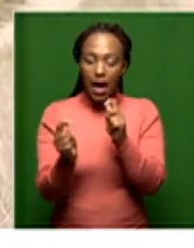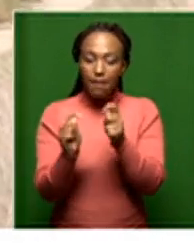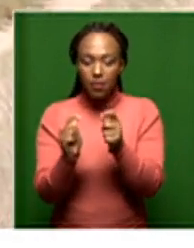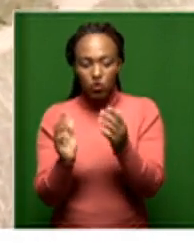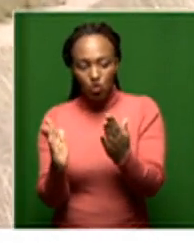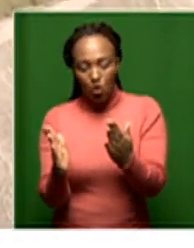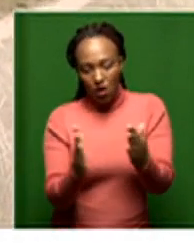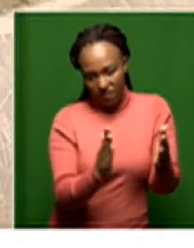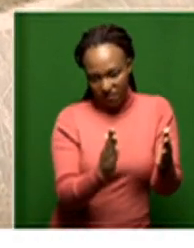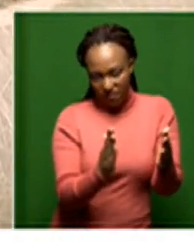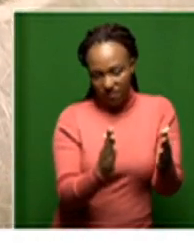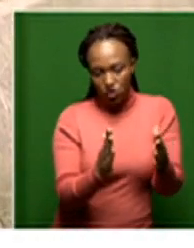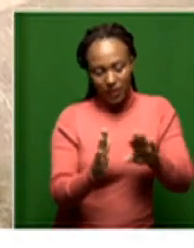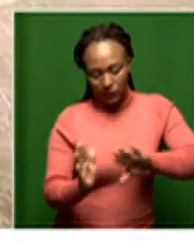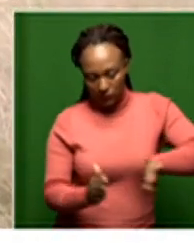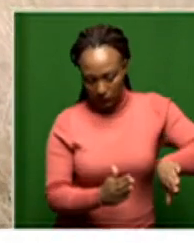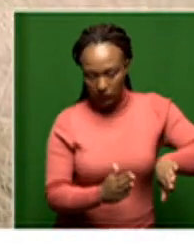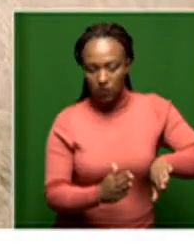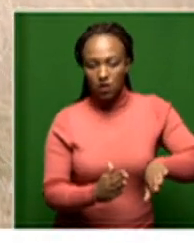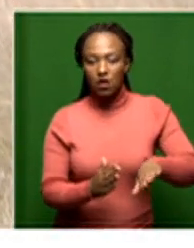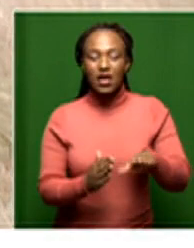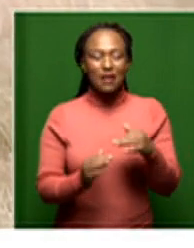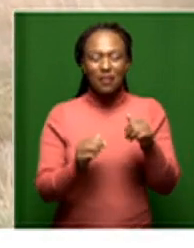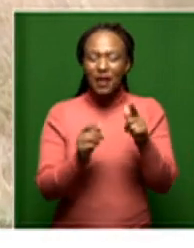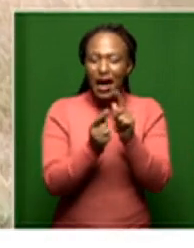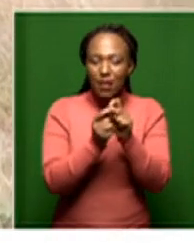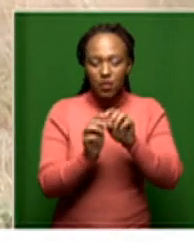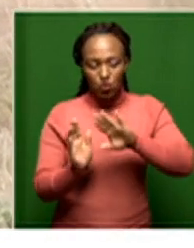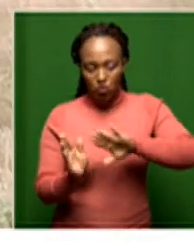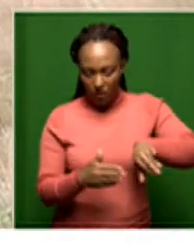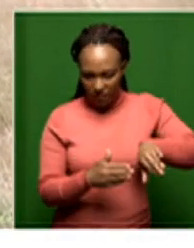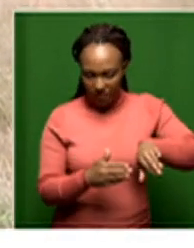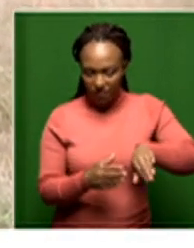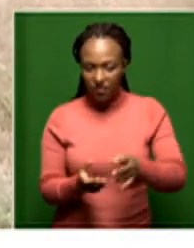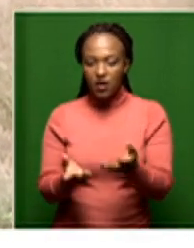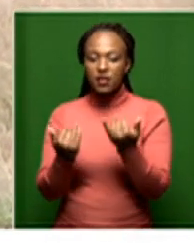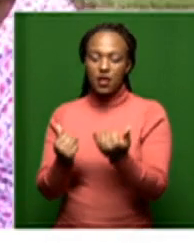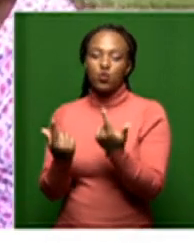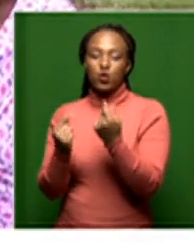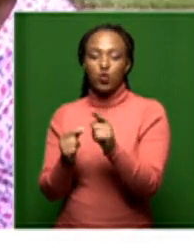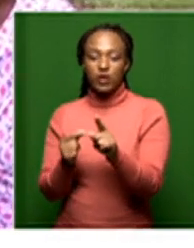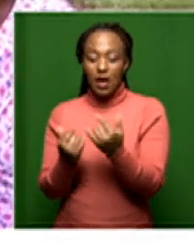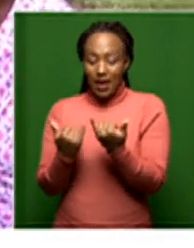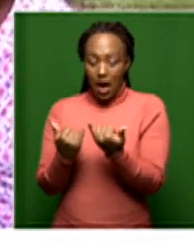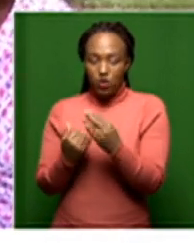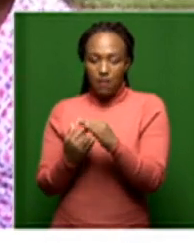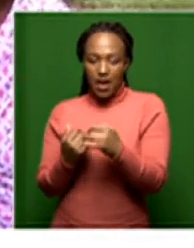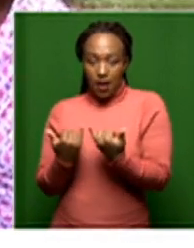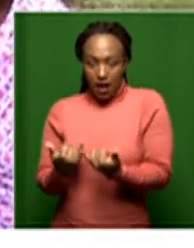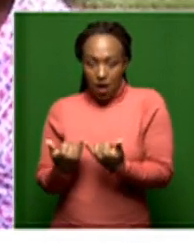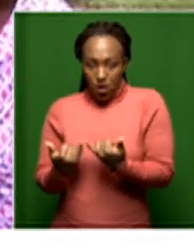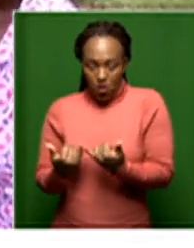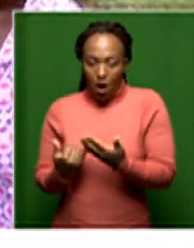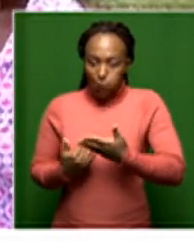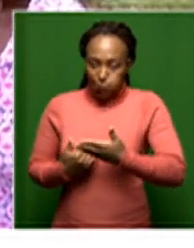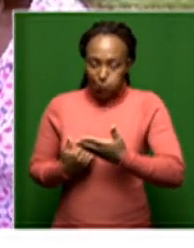table, which is what probably should happen, if it is taken off the table, what we have done with the current bill is to show